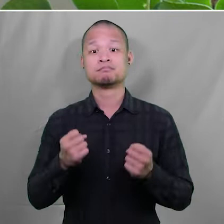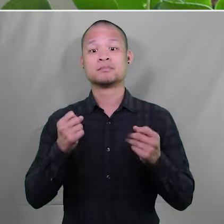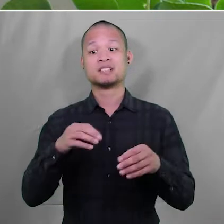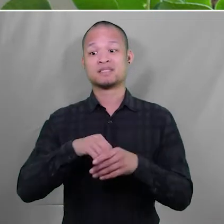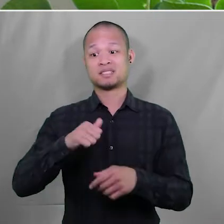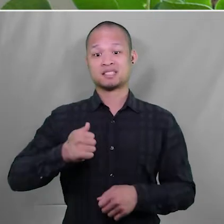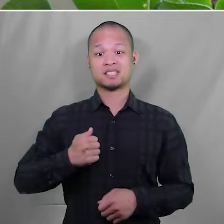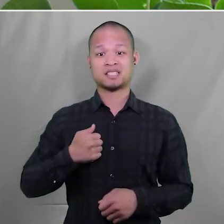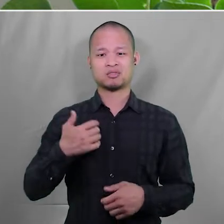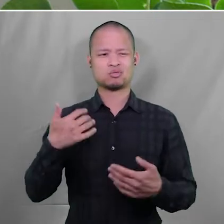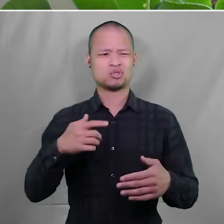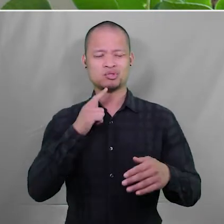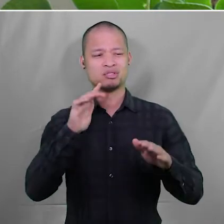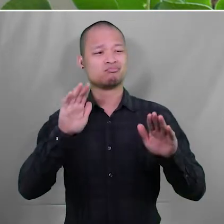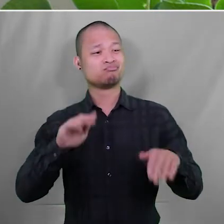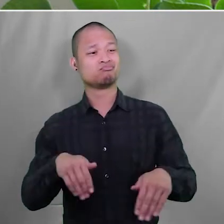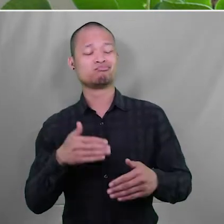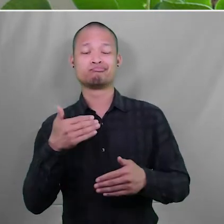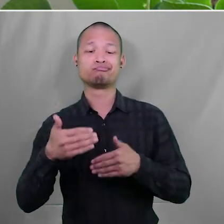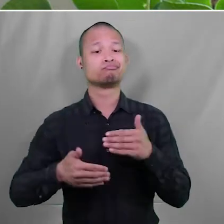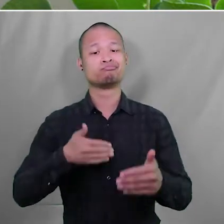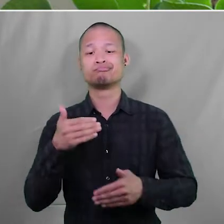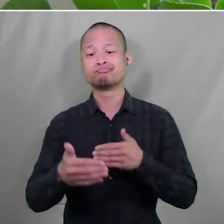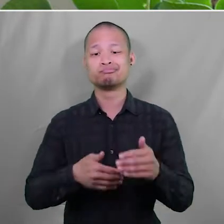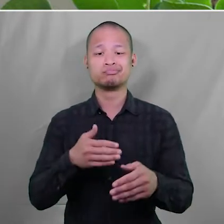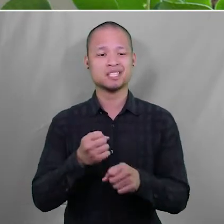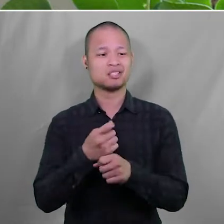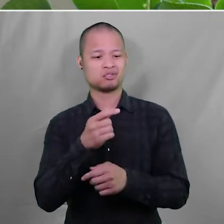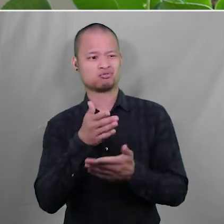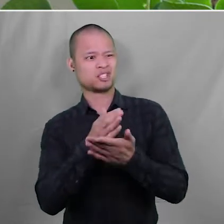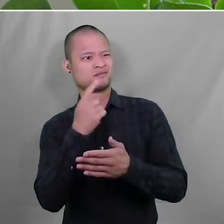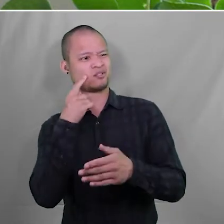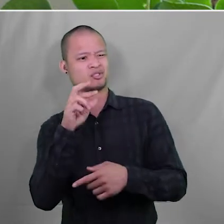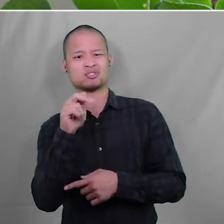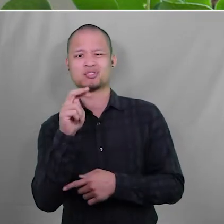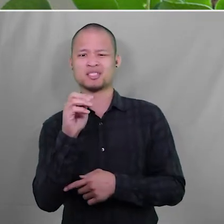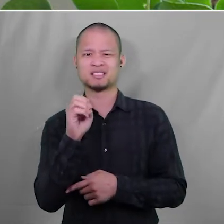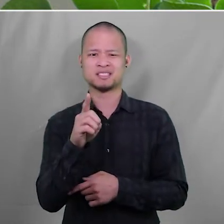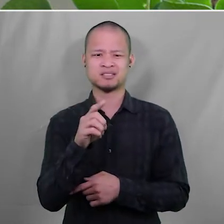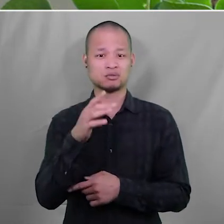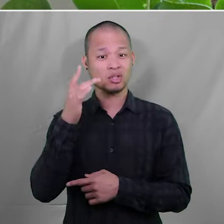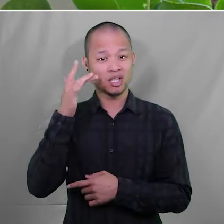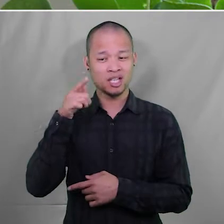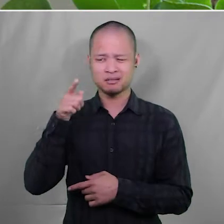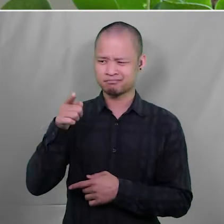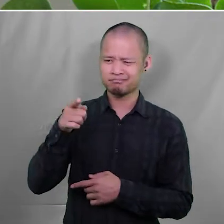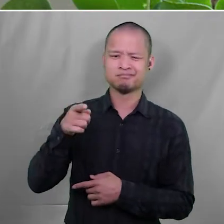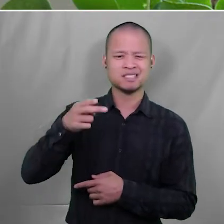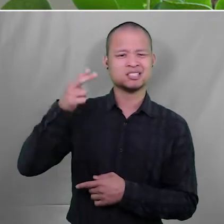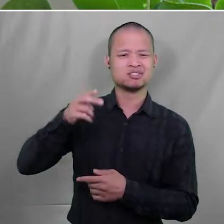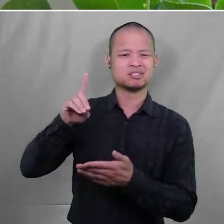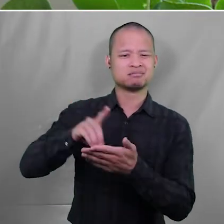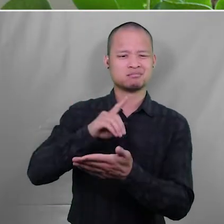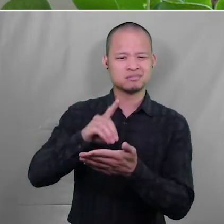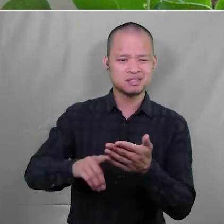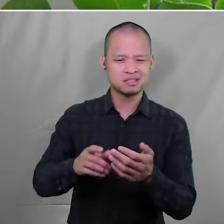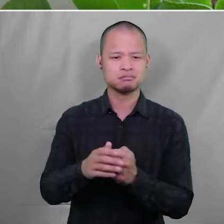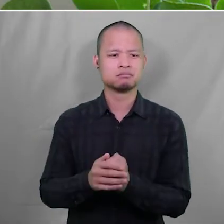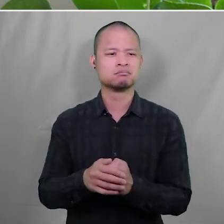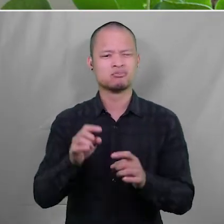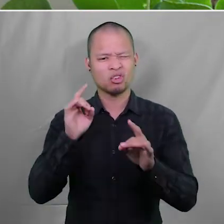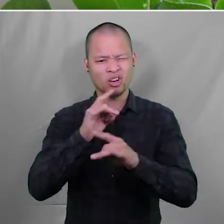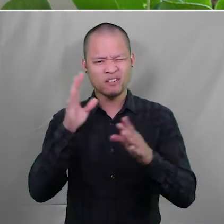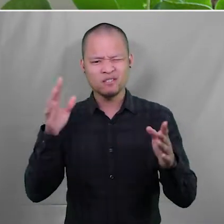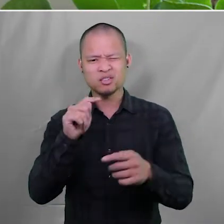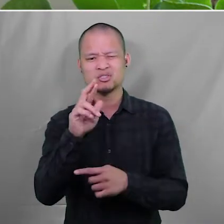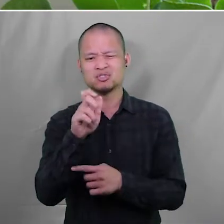us in Canada take our rights for granted due to centuries of historical discrimination and poor treatment of people with